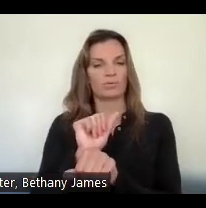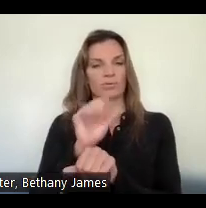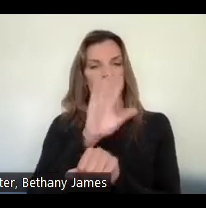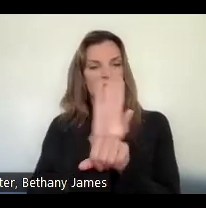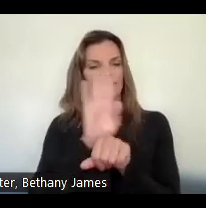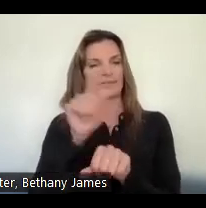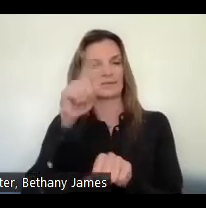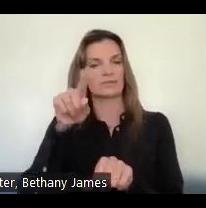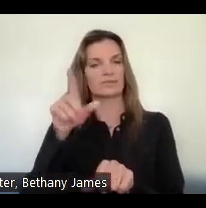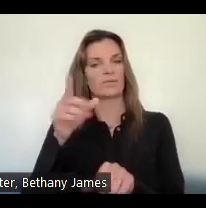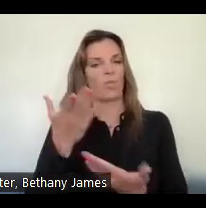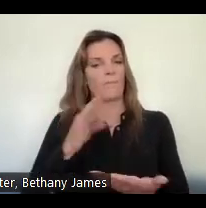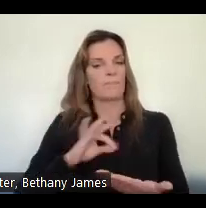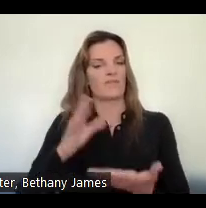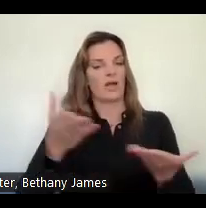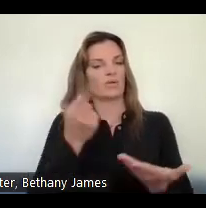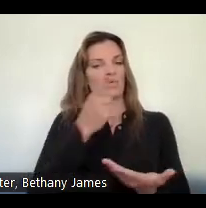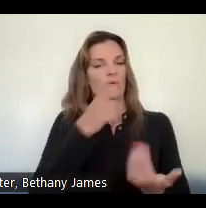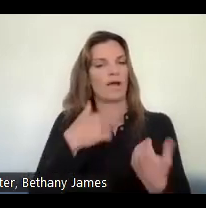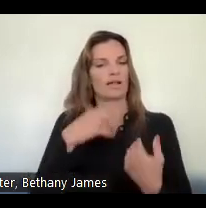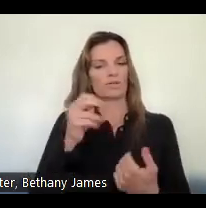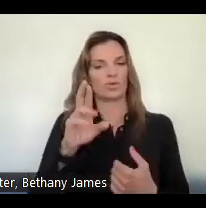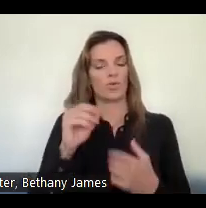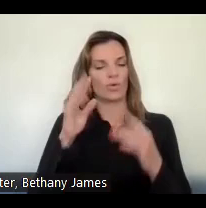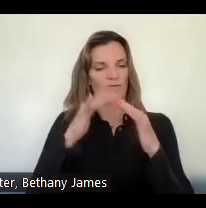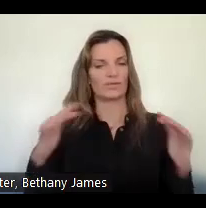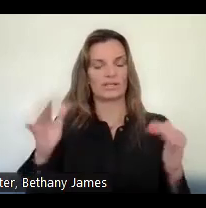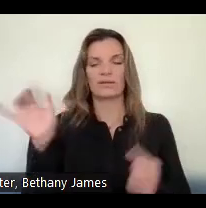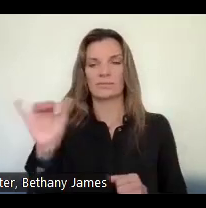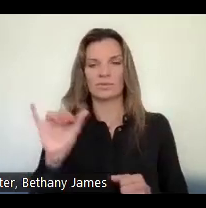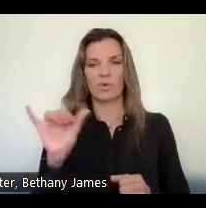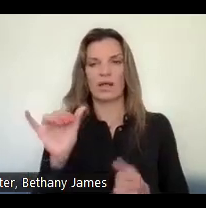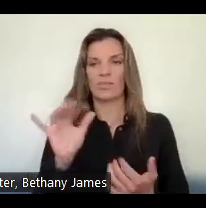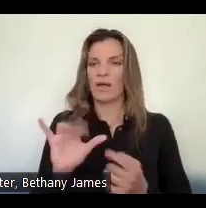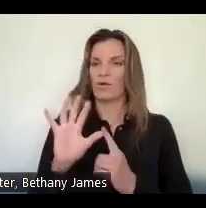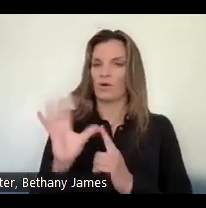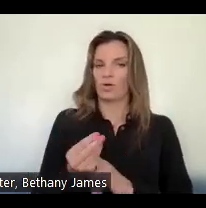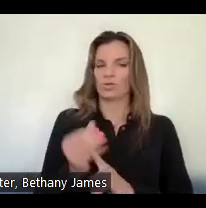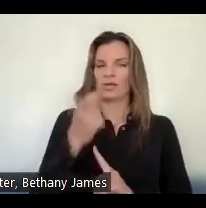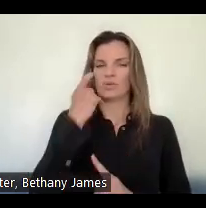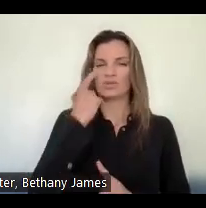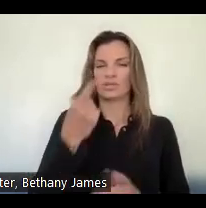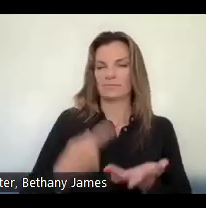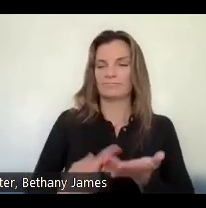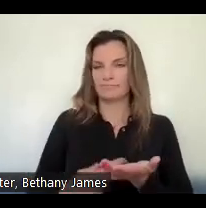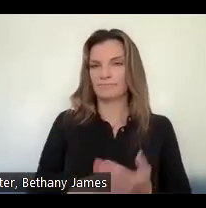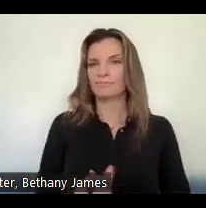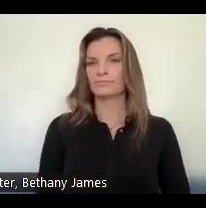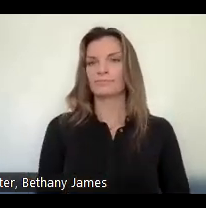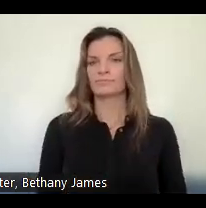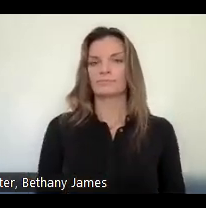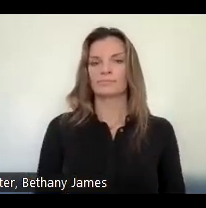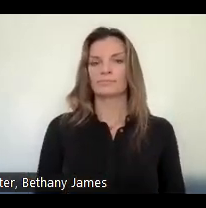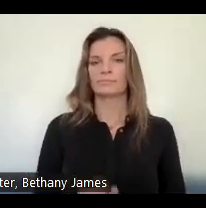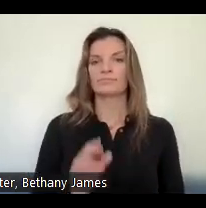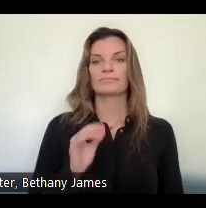of hiring neurodiverse individuals, as well as the overall culture that was just discussed. 1 in 36 individuals is